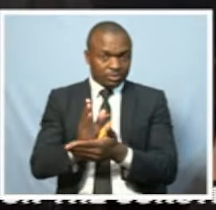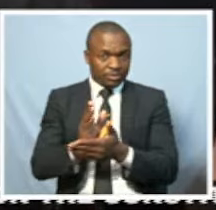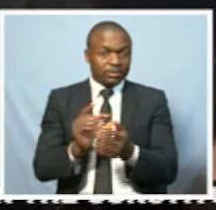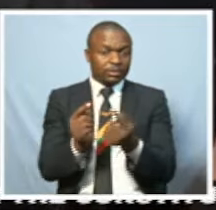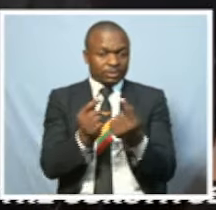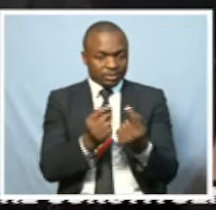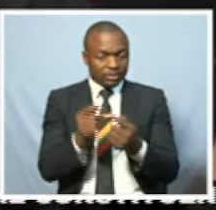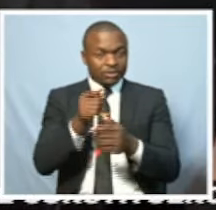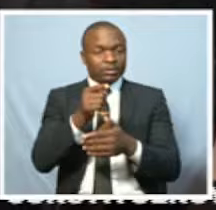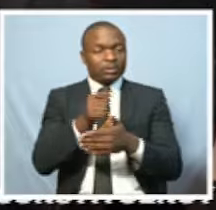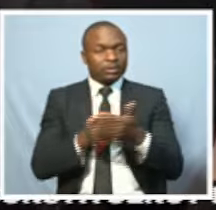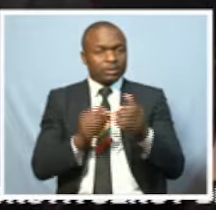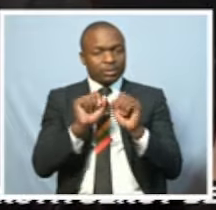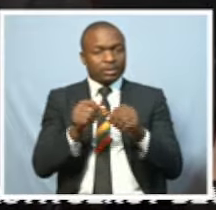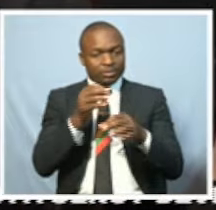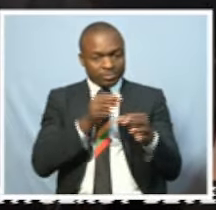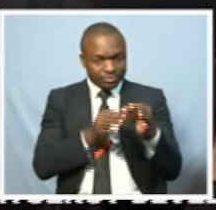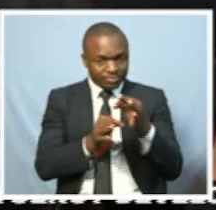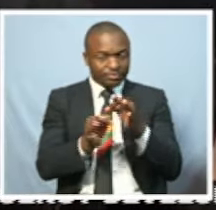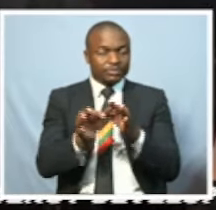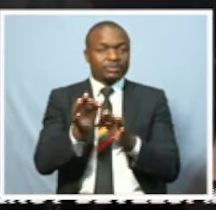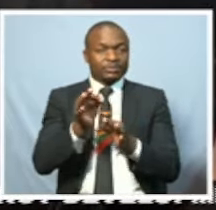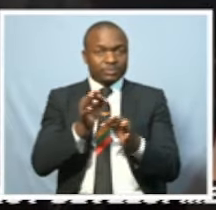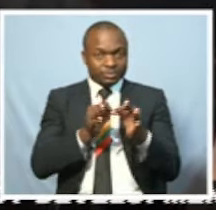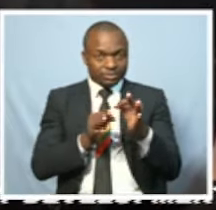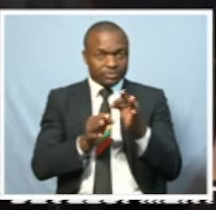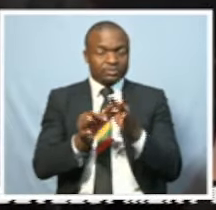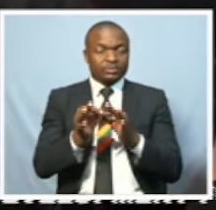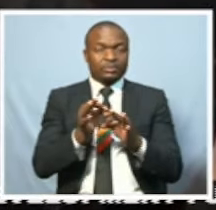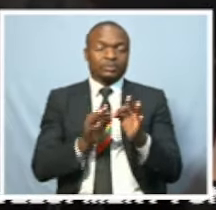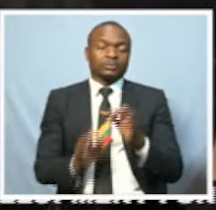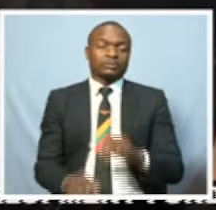the, can you clarify